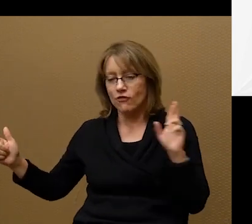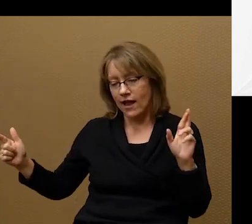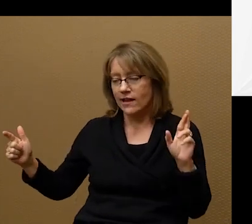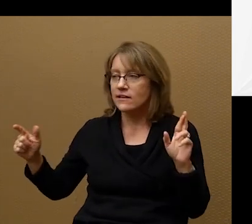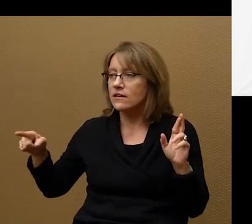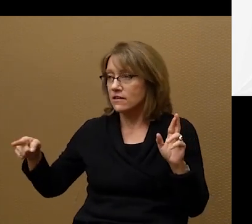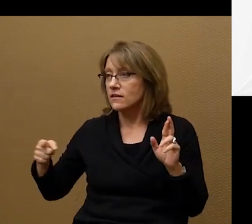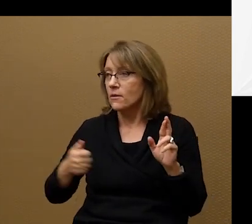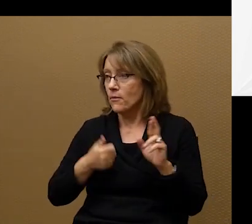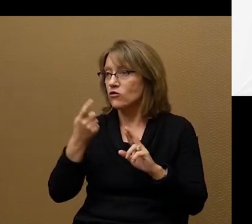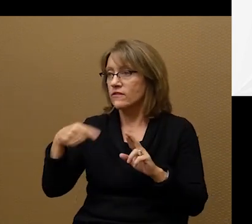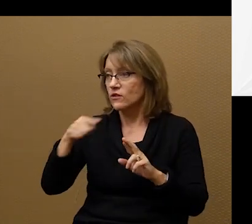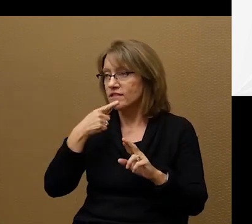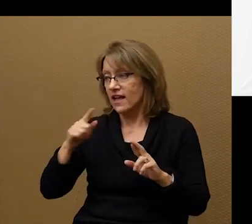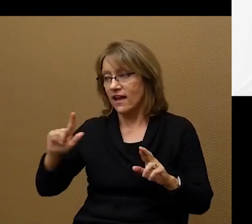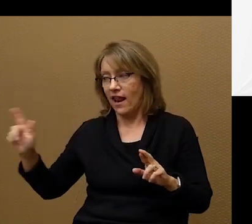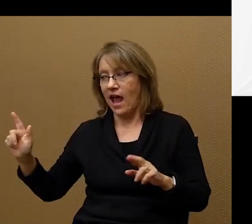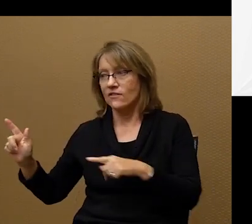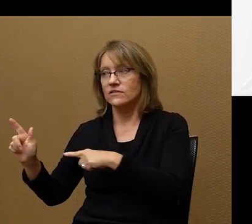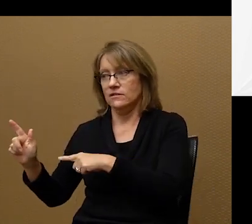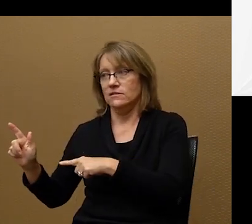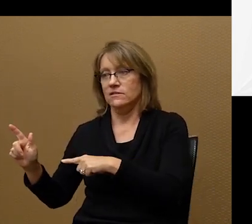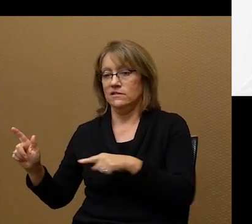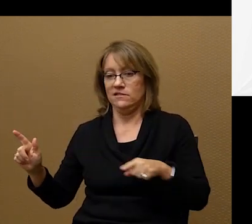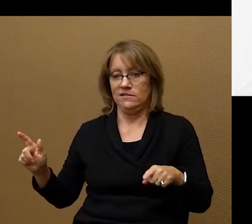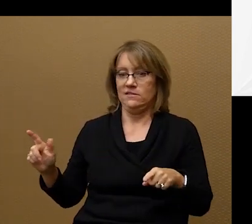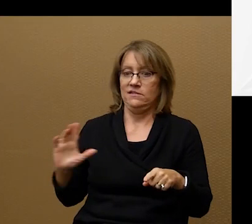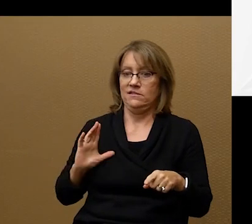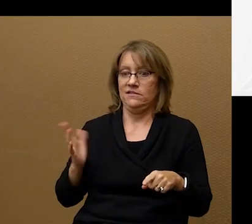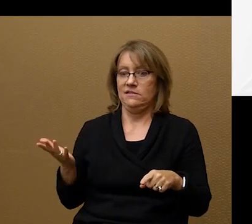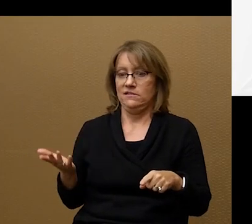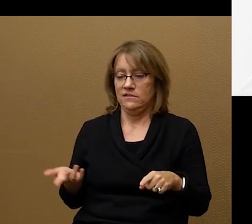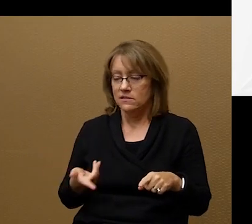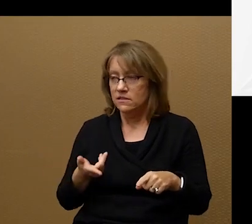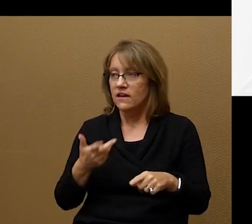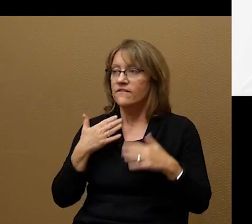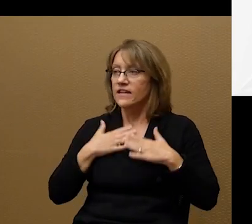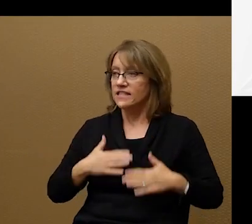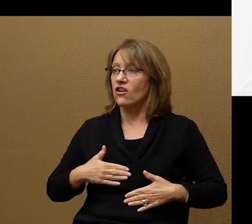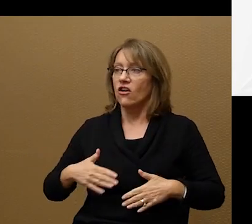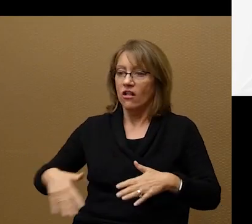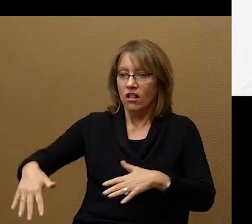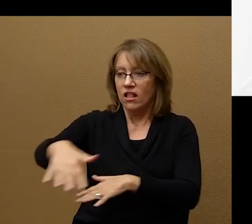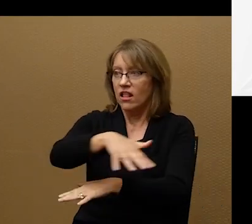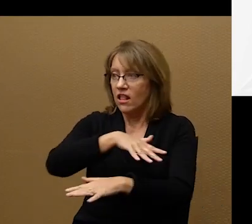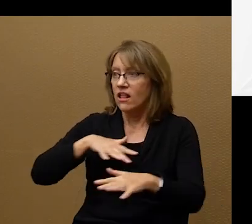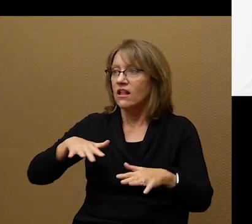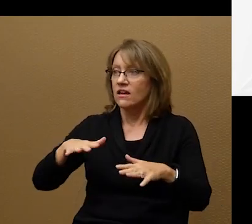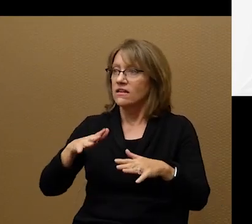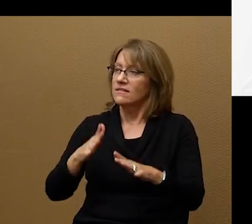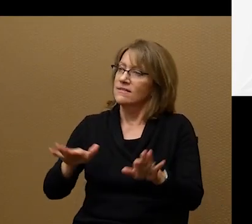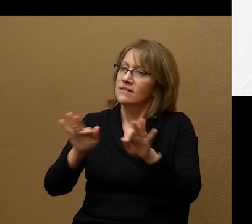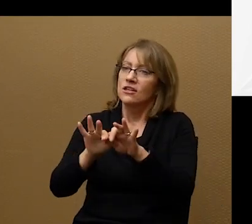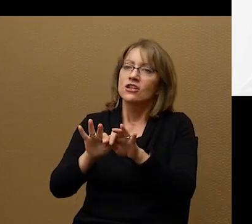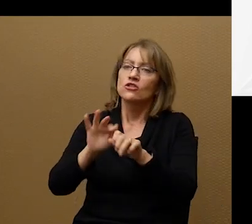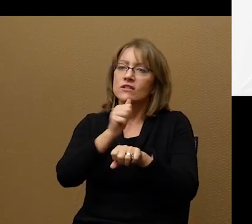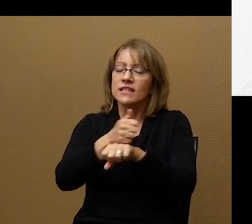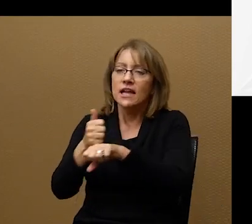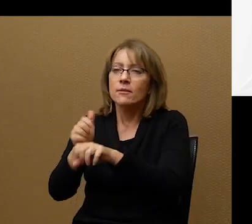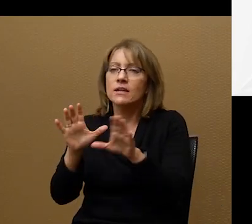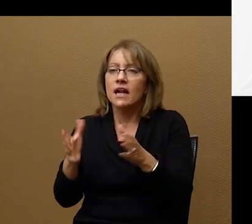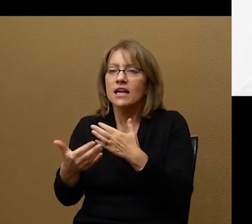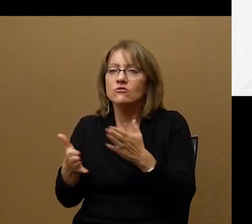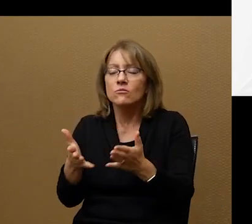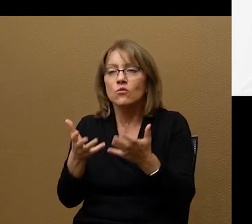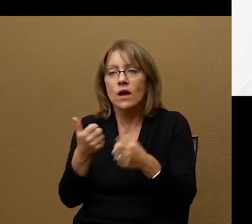So physical structure is so important. So when we set up our classrooms, we want to make sure,